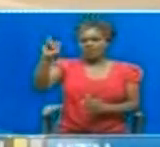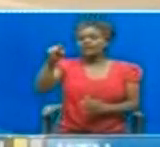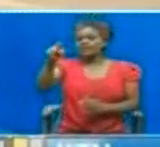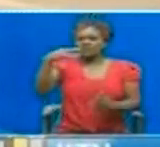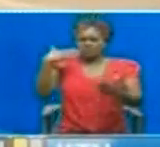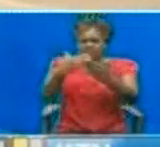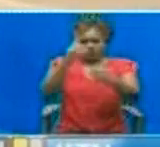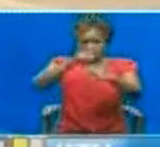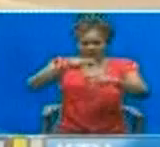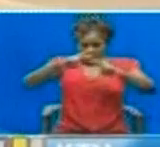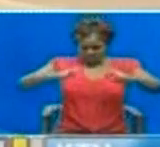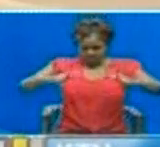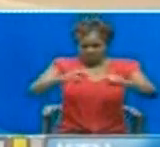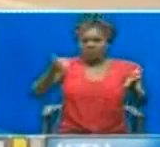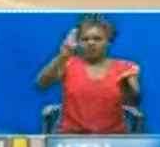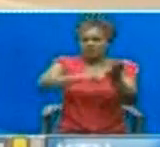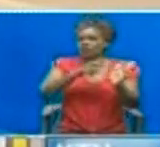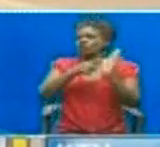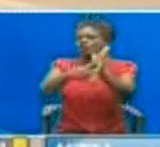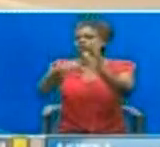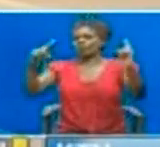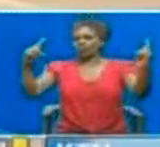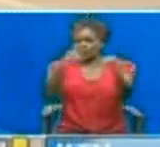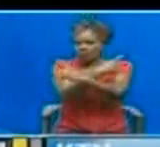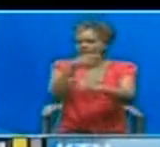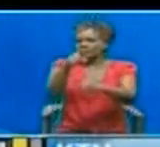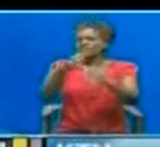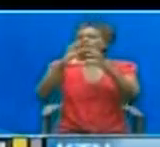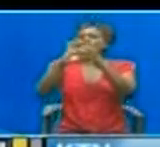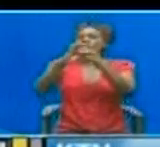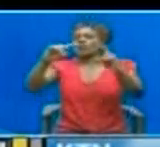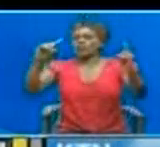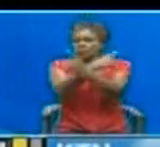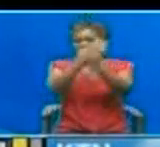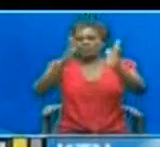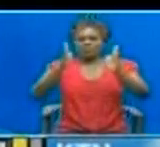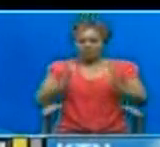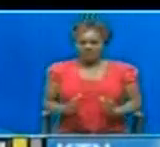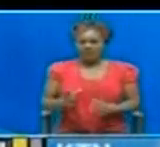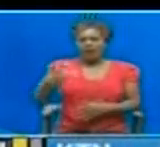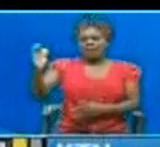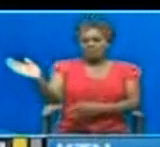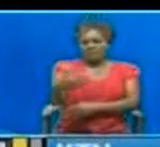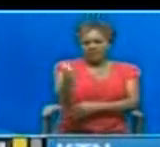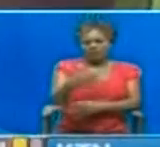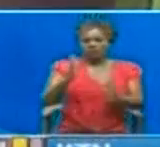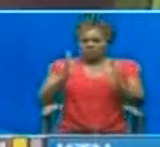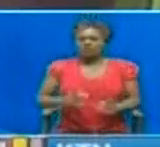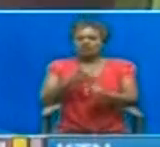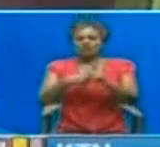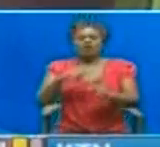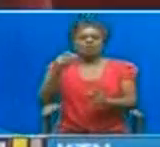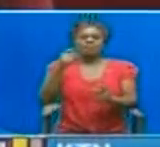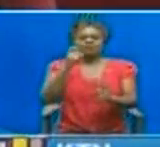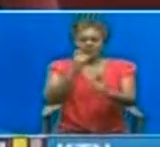until the biometric registration revealed otherwise, that it belonged to Yusuf Hussein, a Matatu tout from Kapsabet.